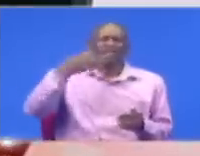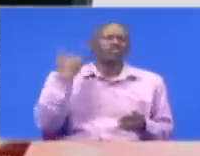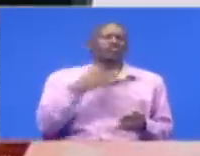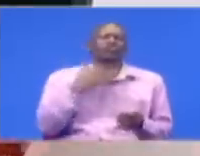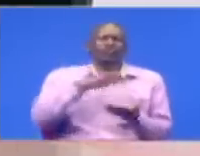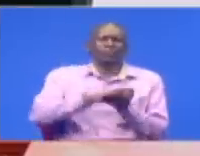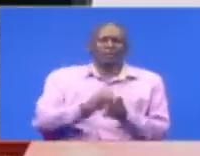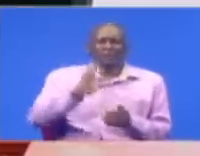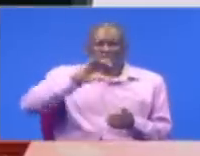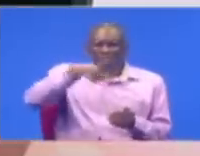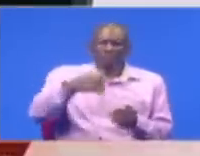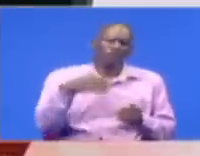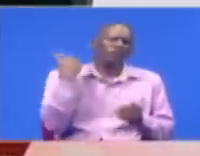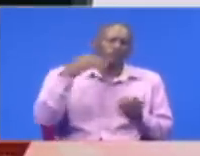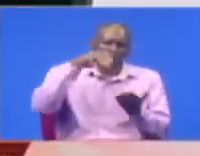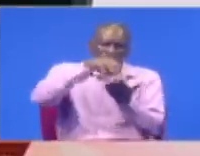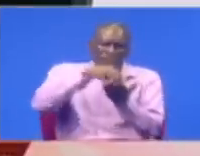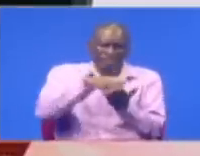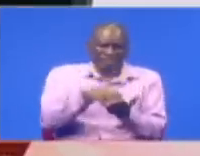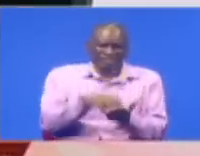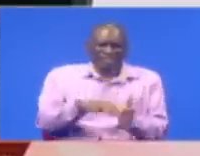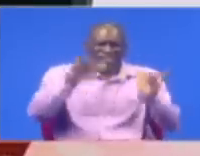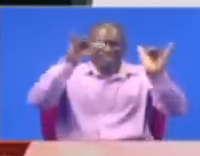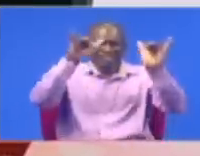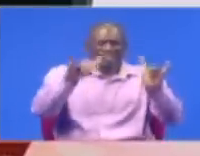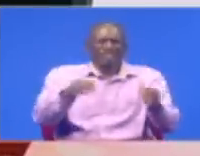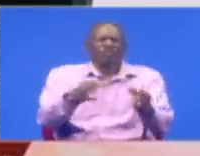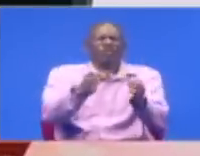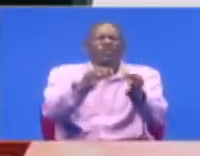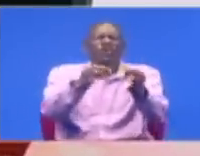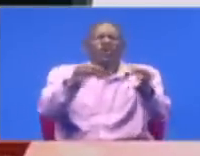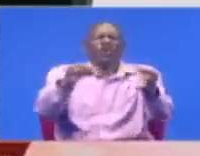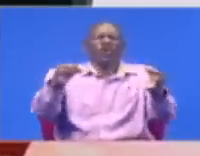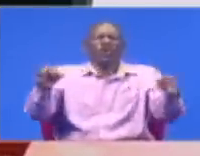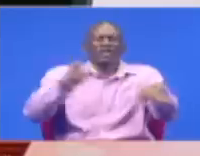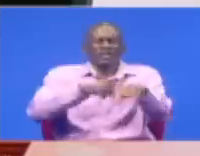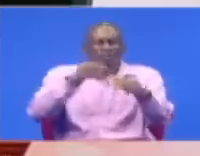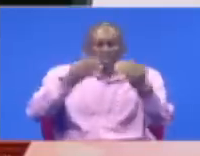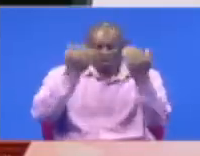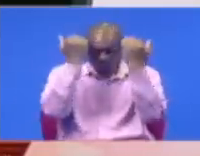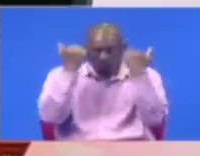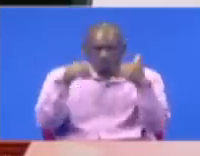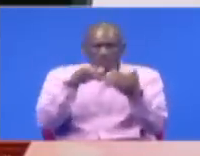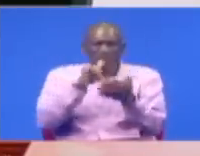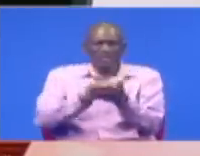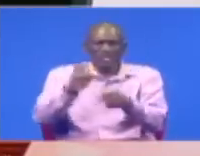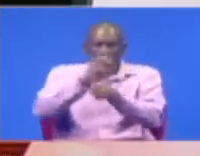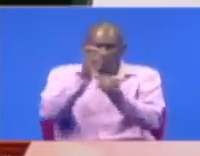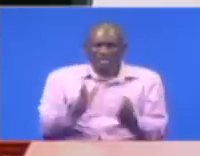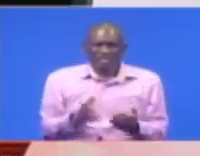of criminal cases staying for so long that witnesses